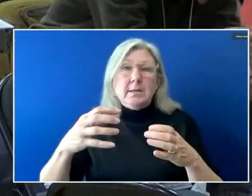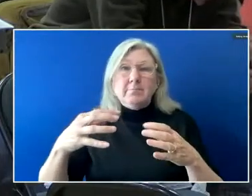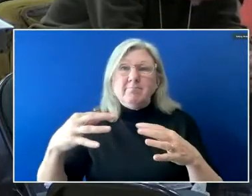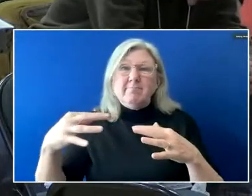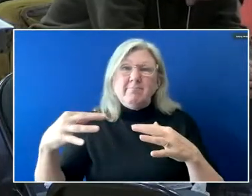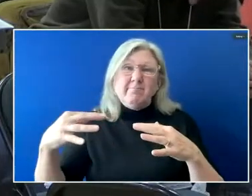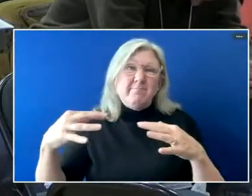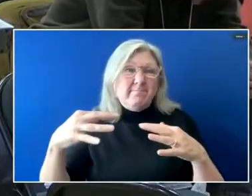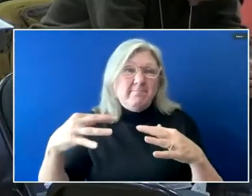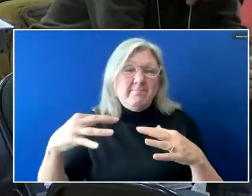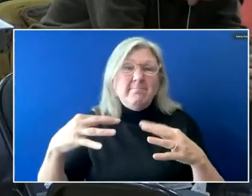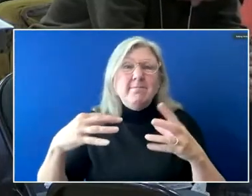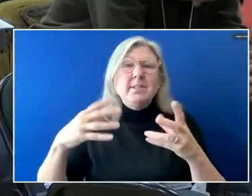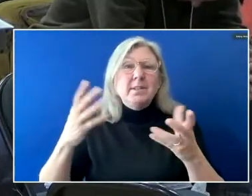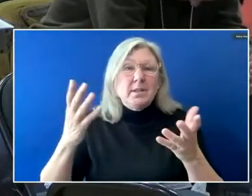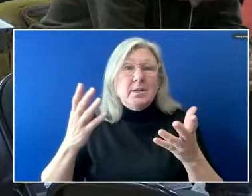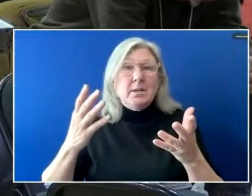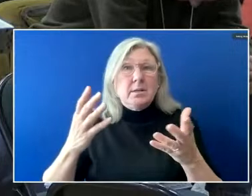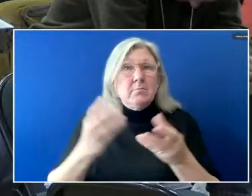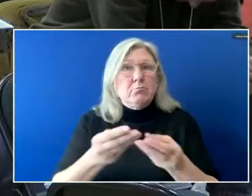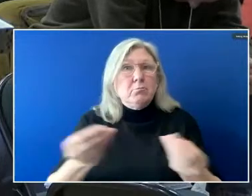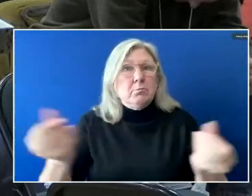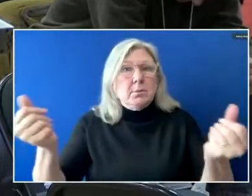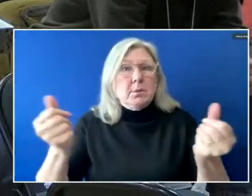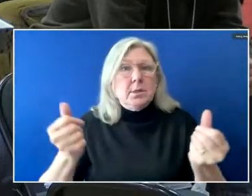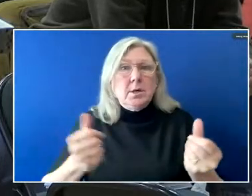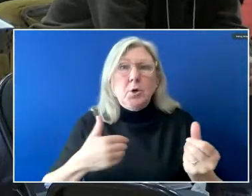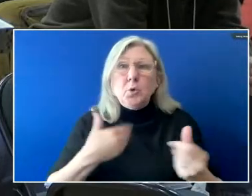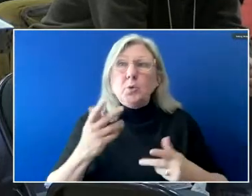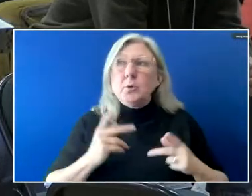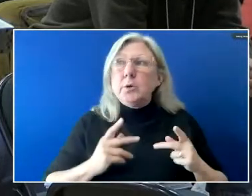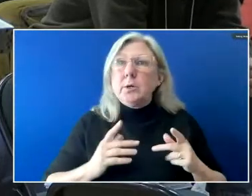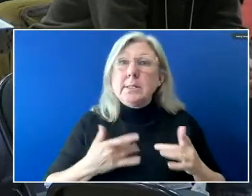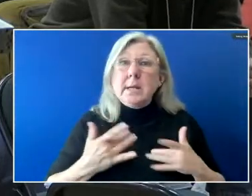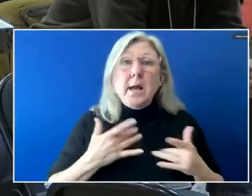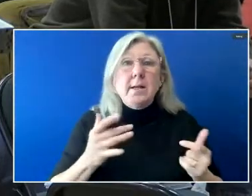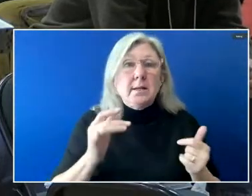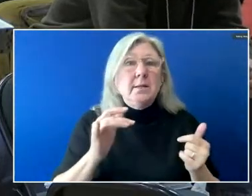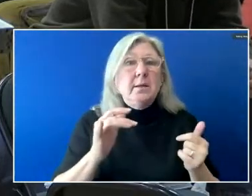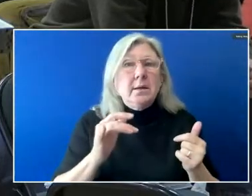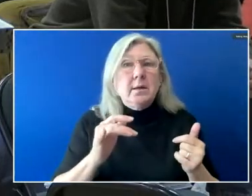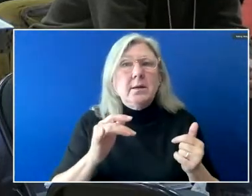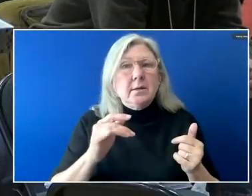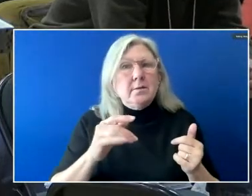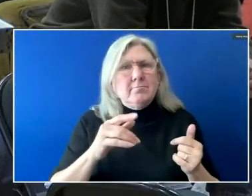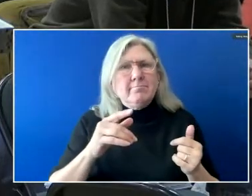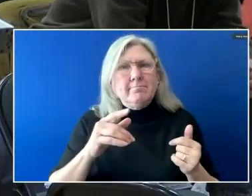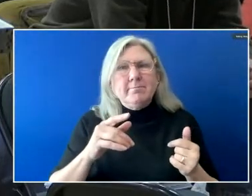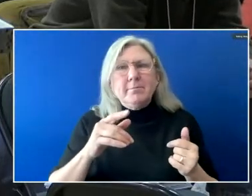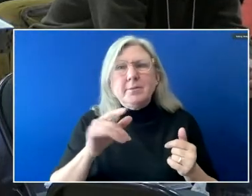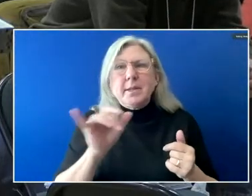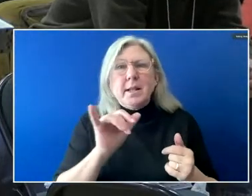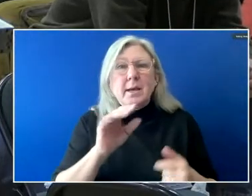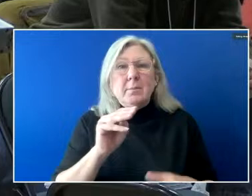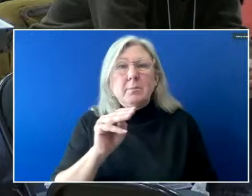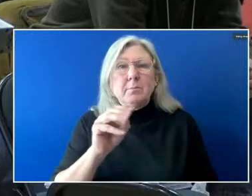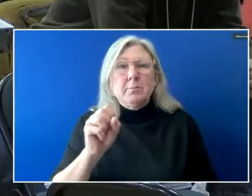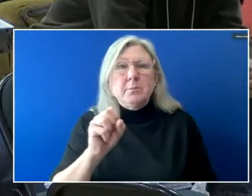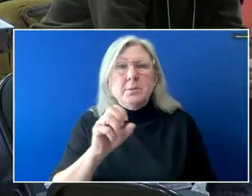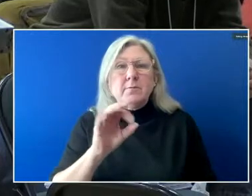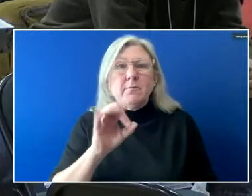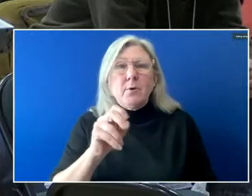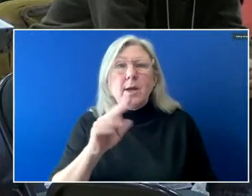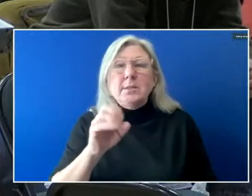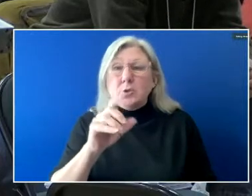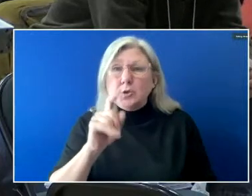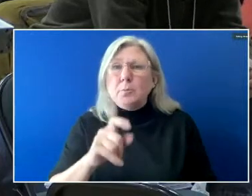that you know the people who know best about it like Miss Francis should be the ones leading this effort um but I think it's worth noting that